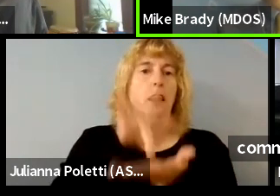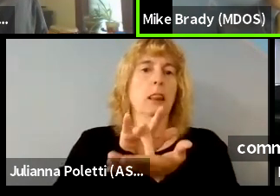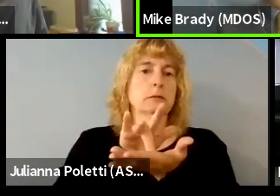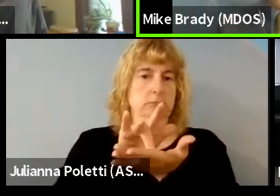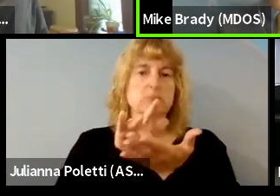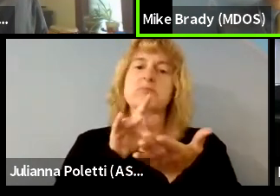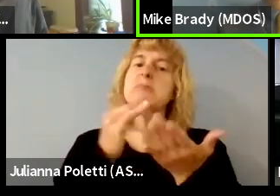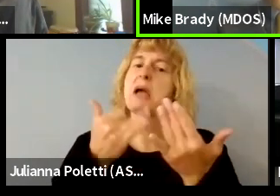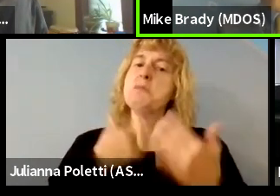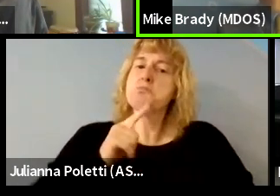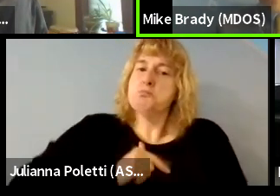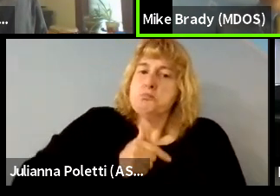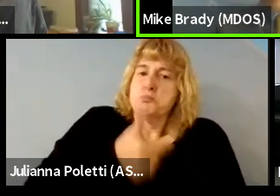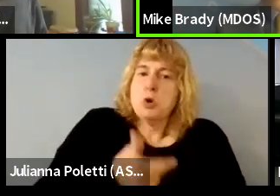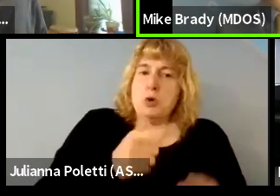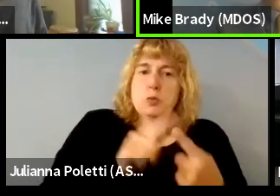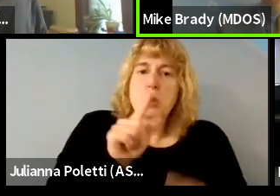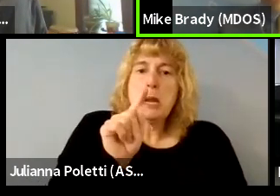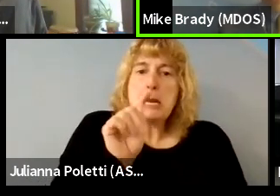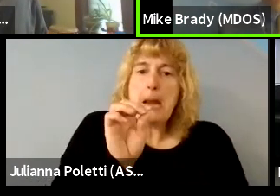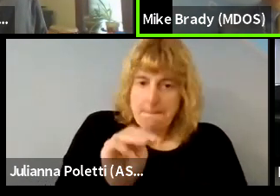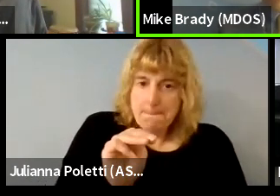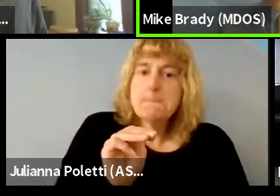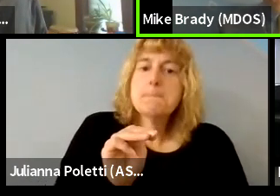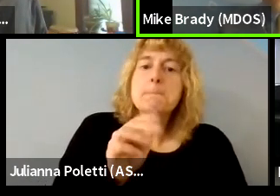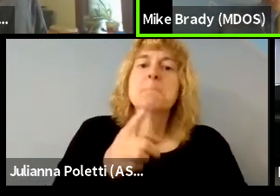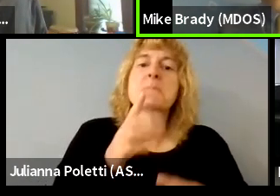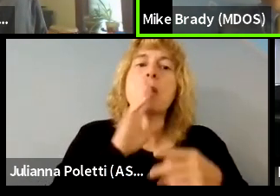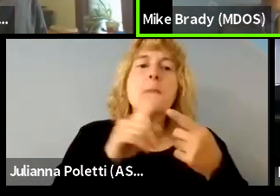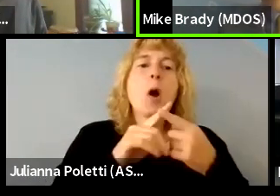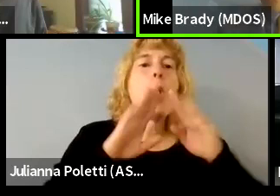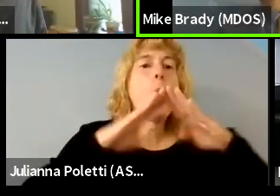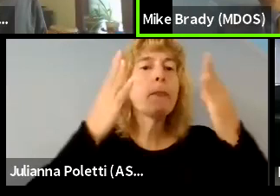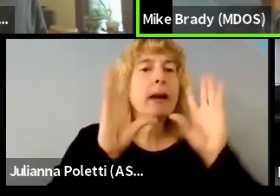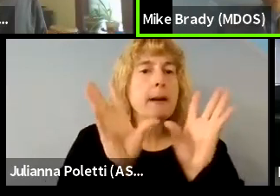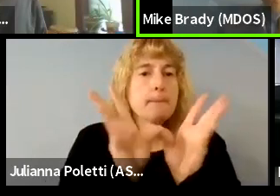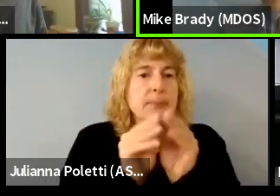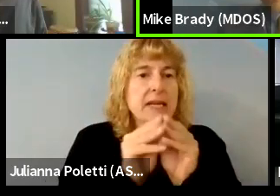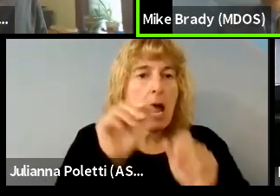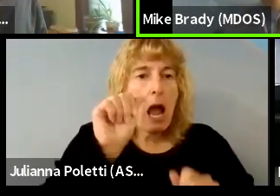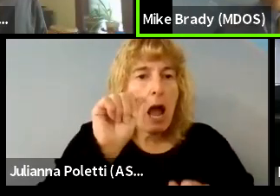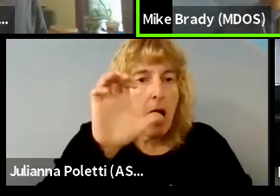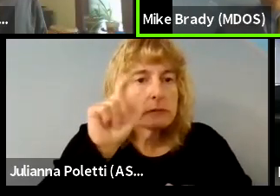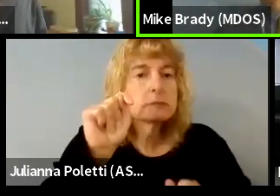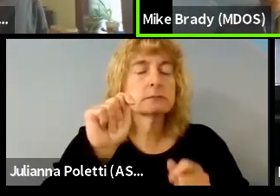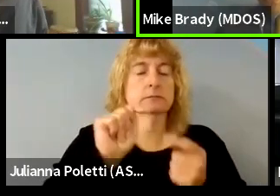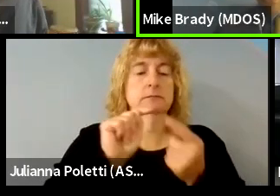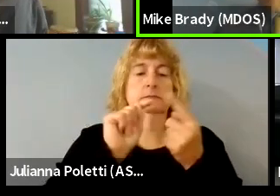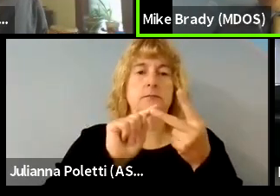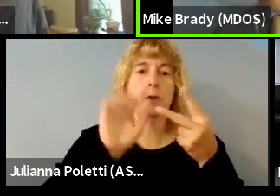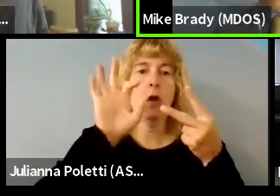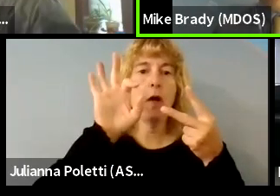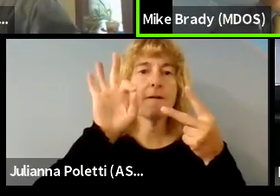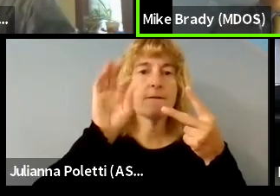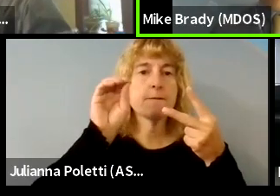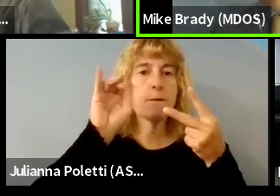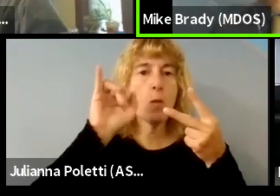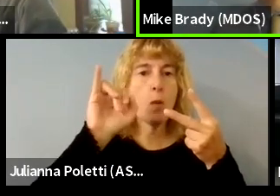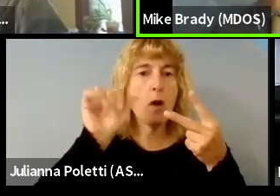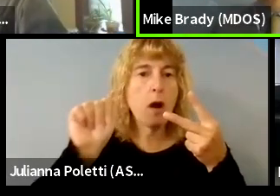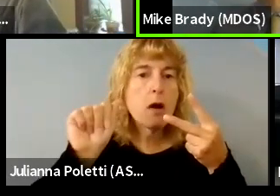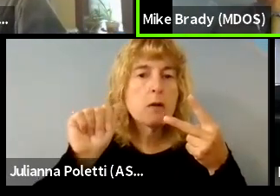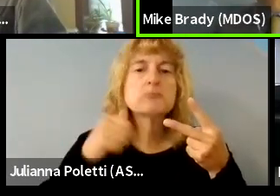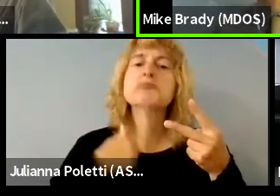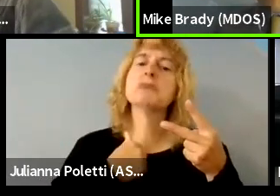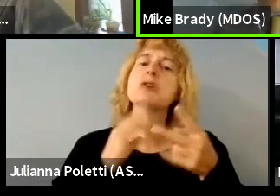do a walkthrough of Open Meetings Act and FOIA. I'd raised with him some of the questions that